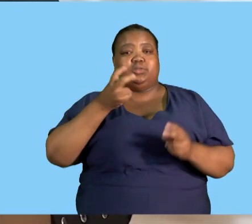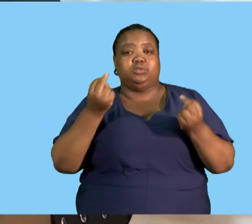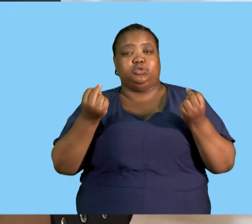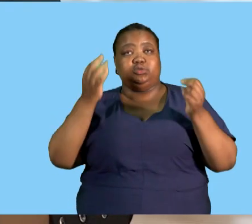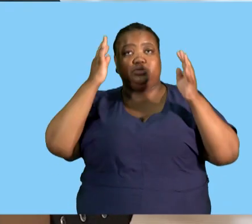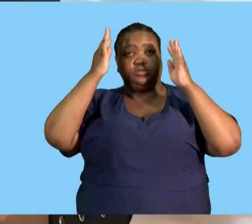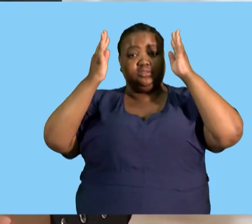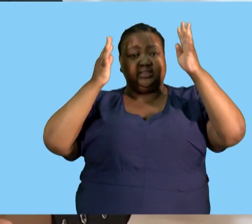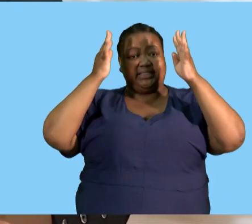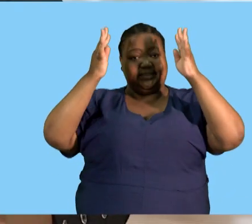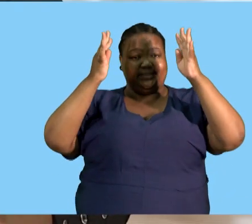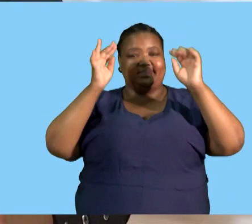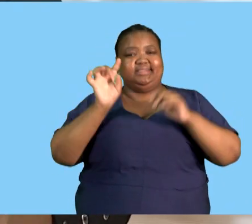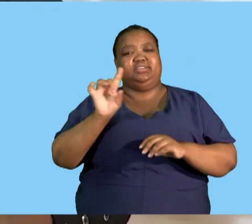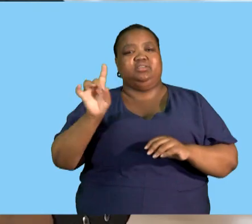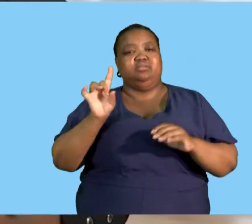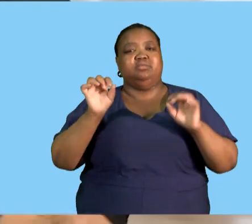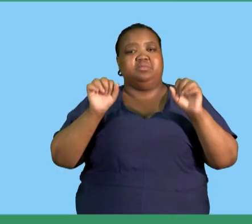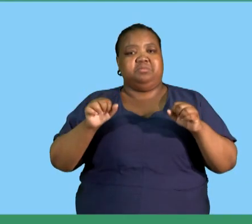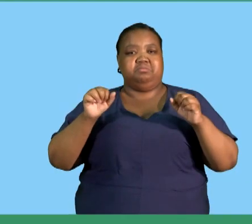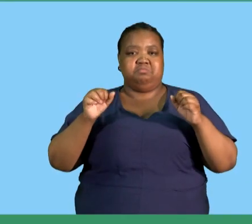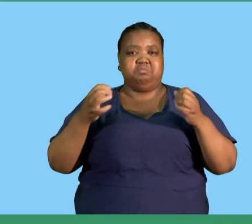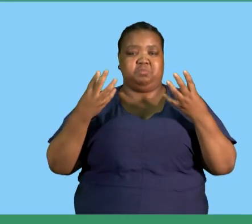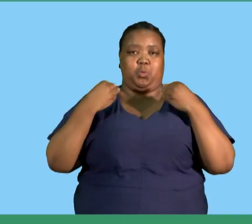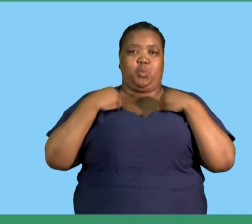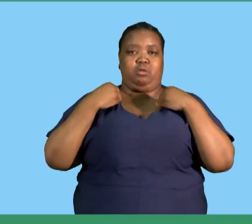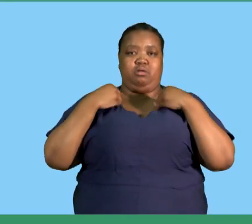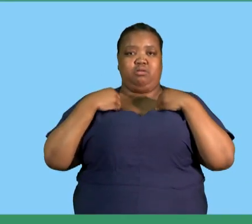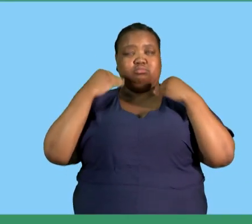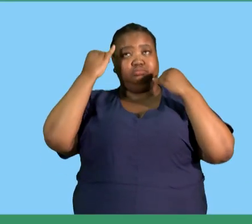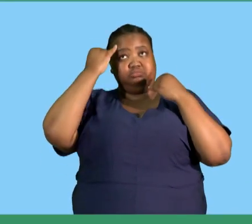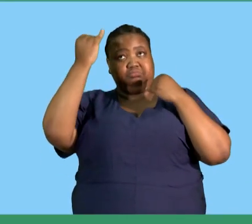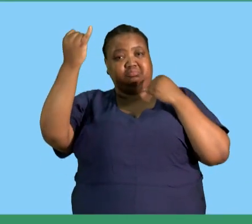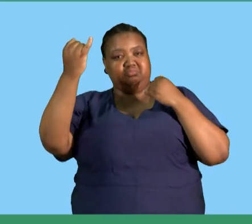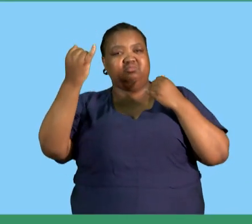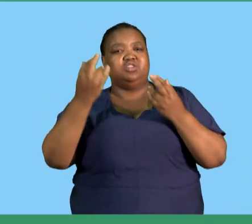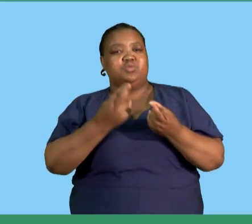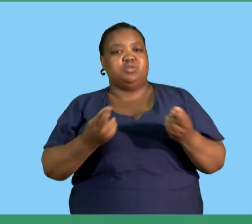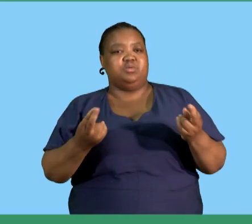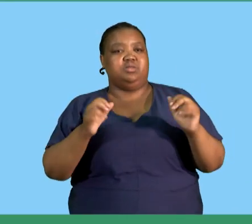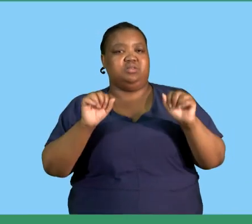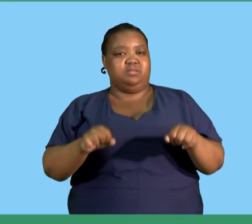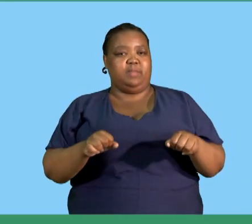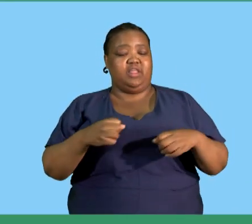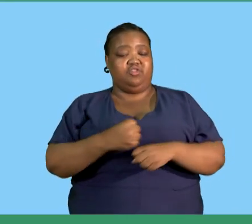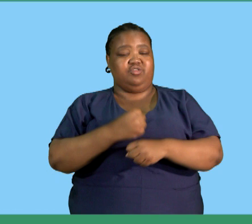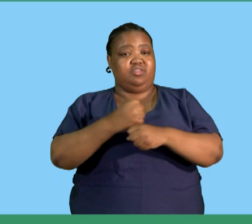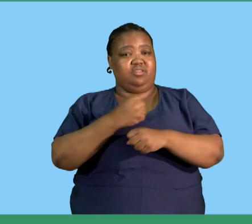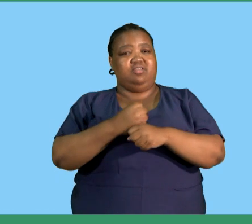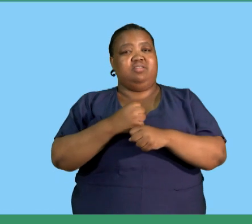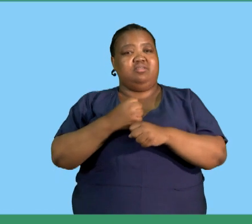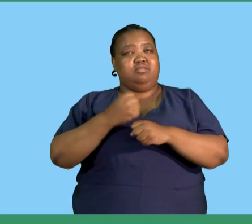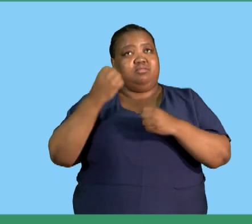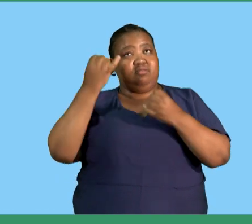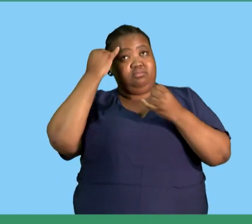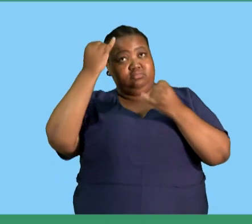We also came across these words here. Creative, we spoke about it being original, inventive, or resourceful.